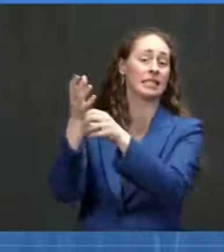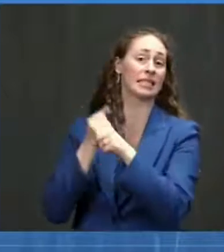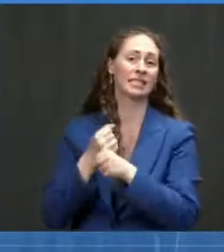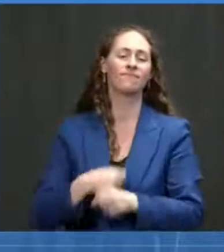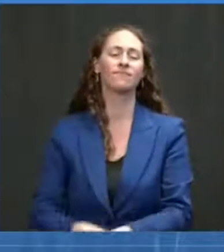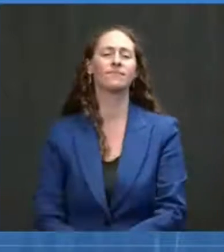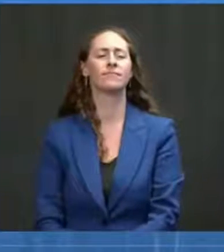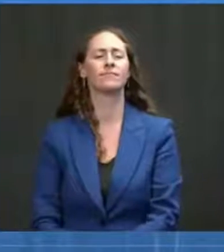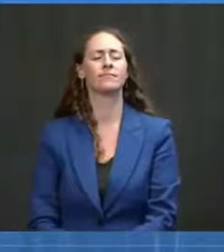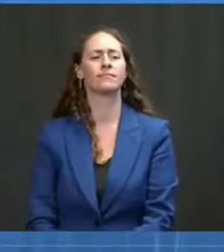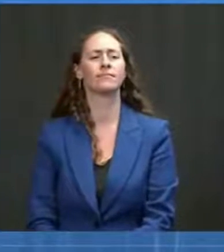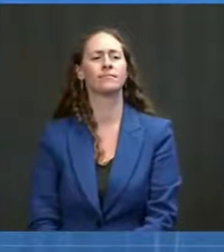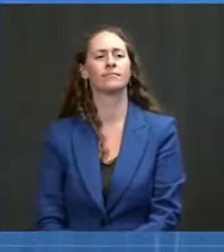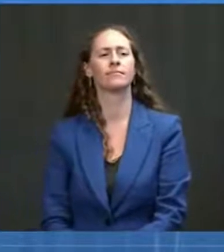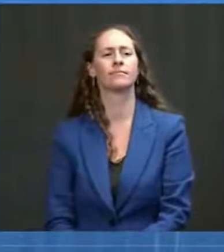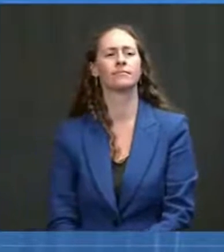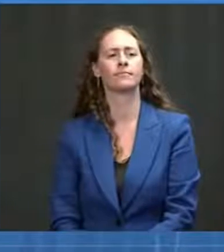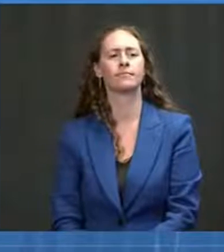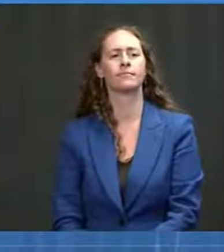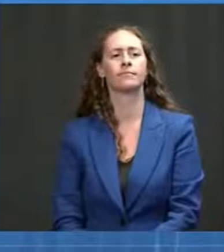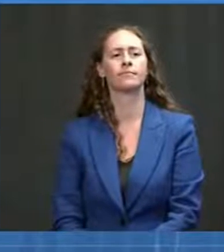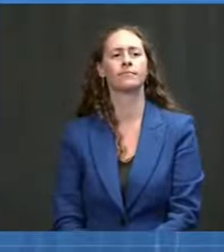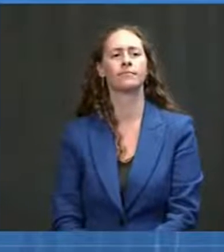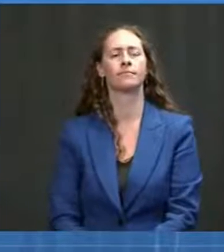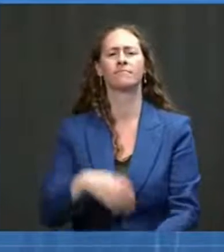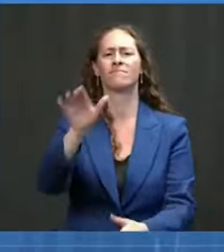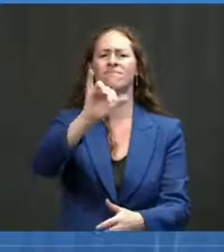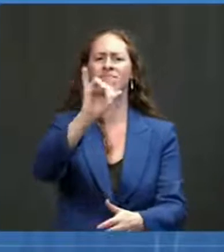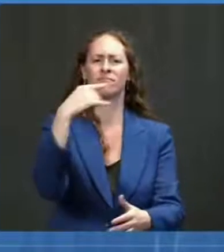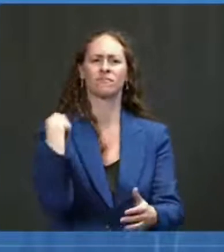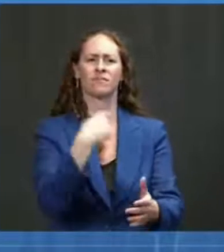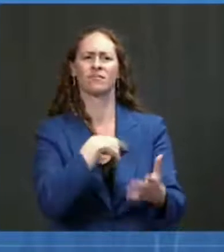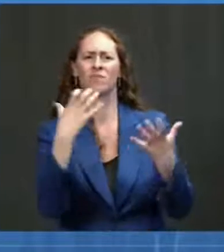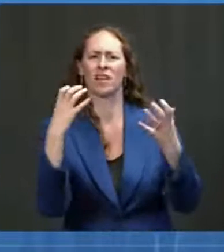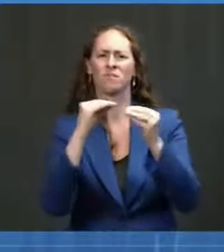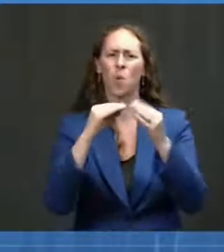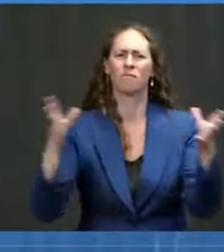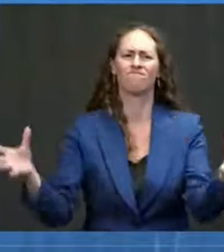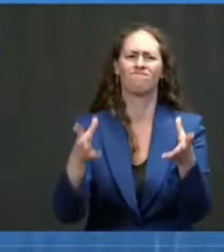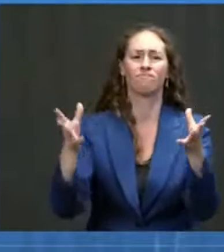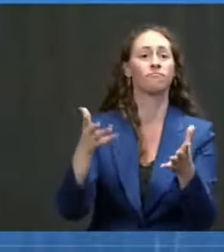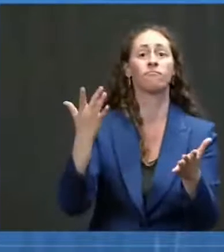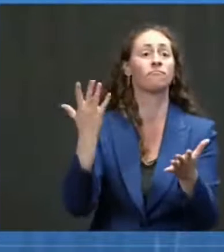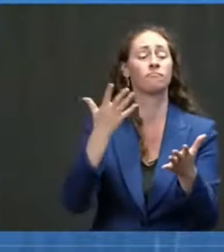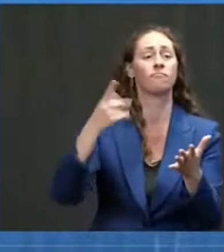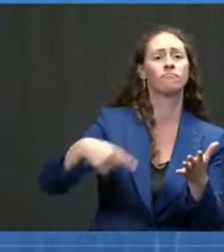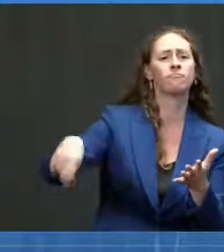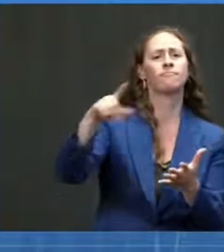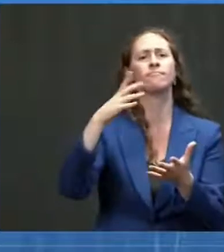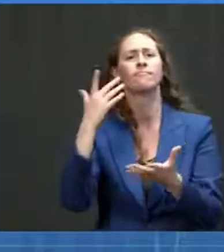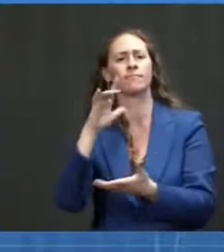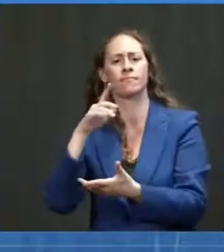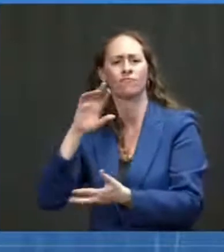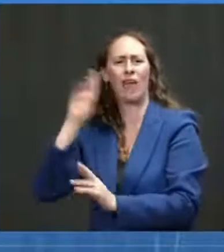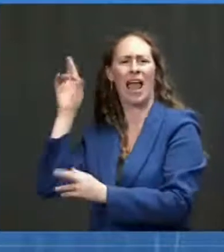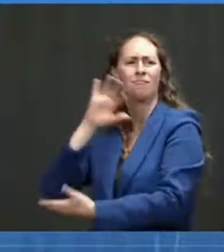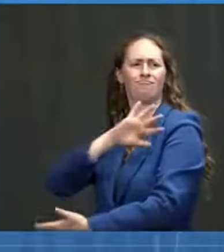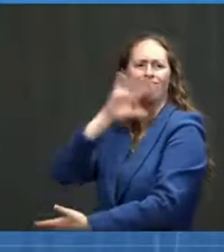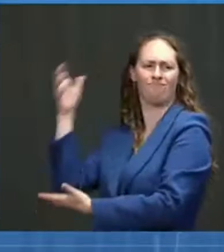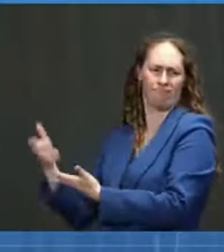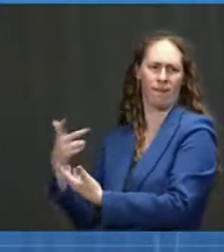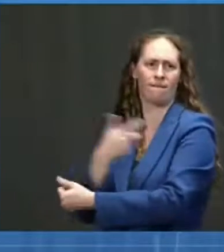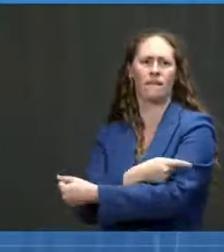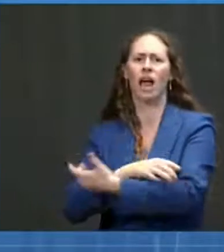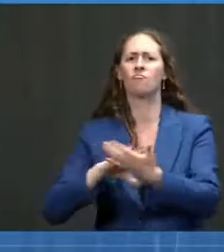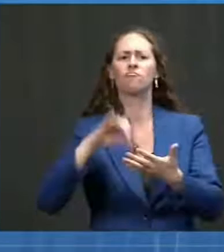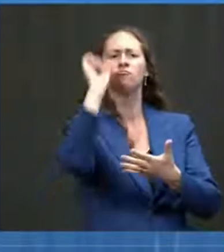our efforts to increase the supply of vaccines for other countries, building on the over 600 million doses we have already committed